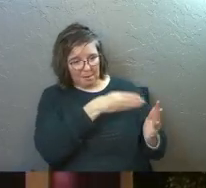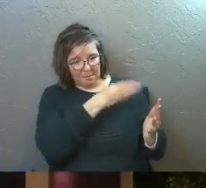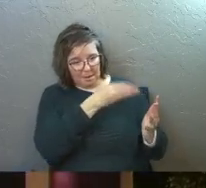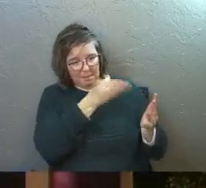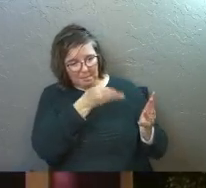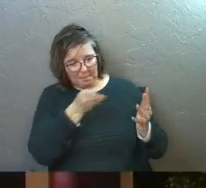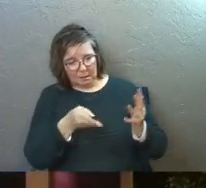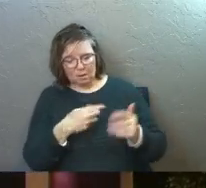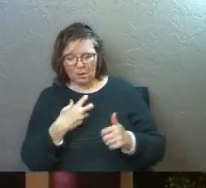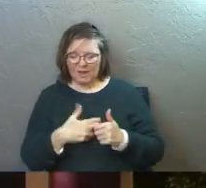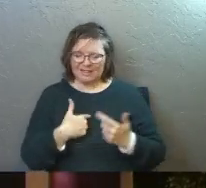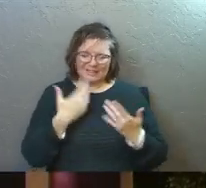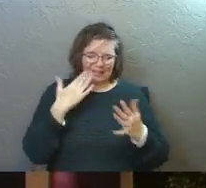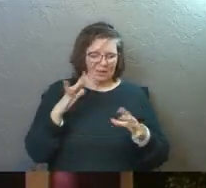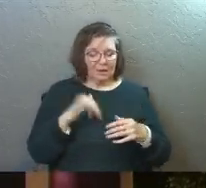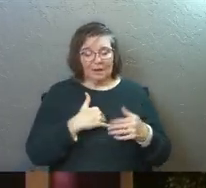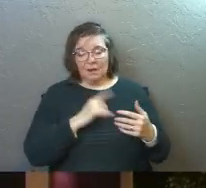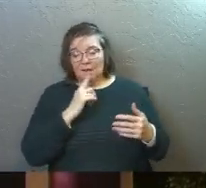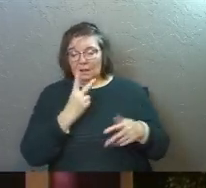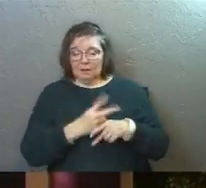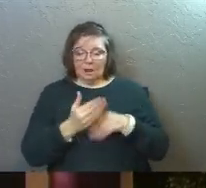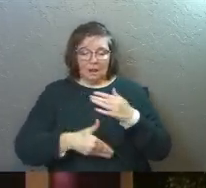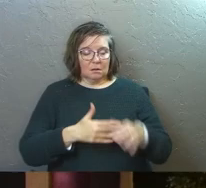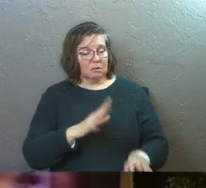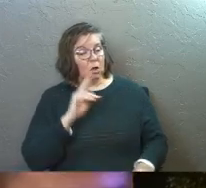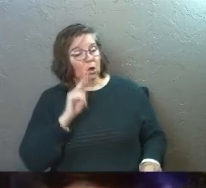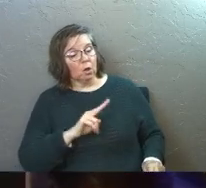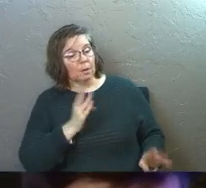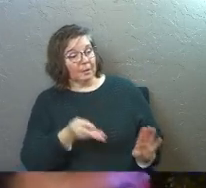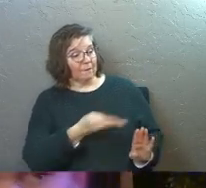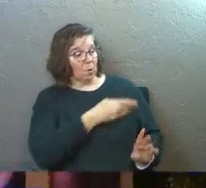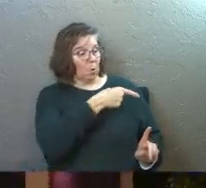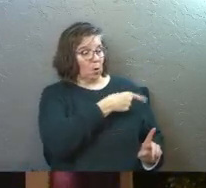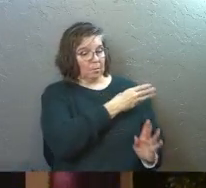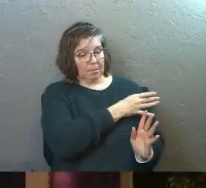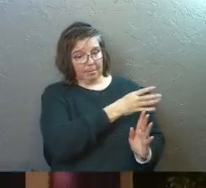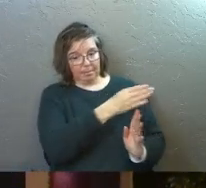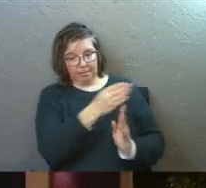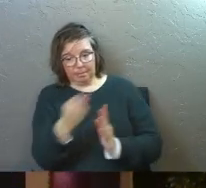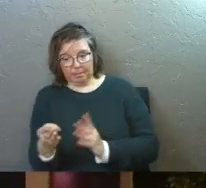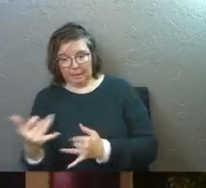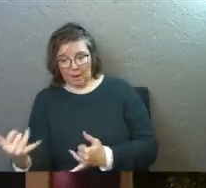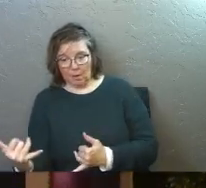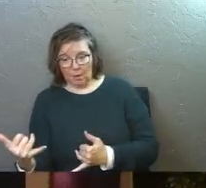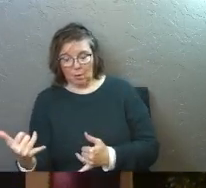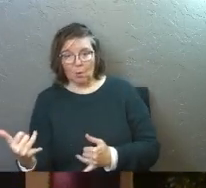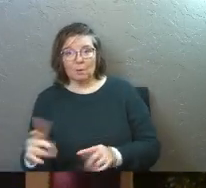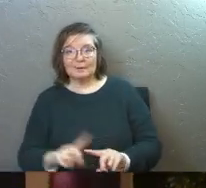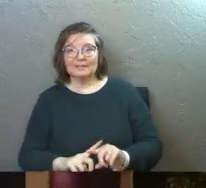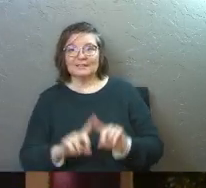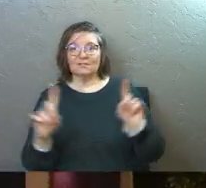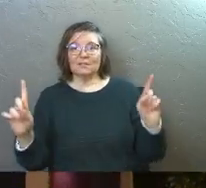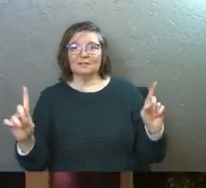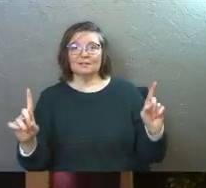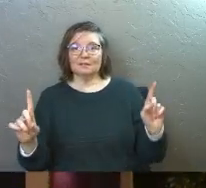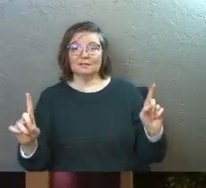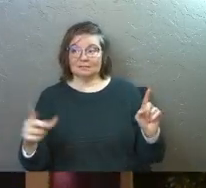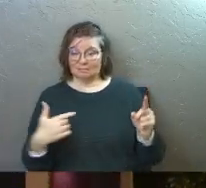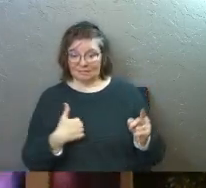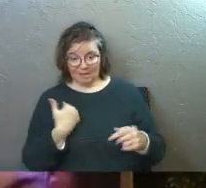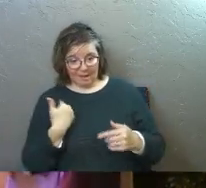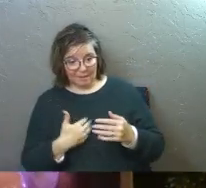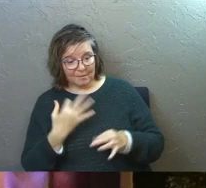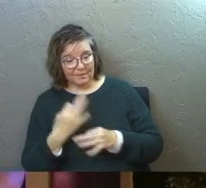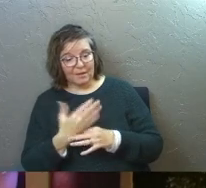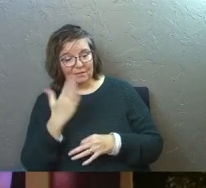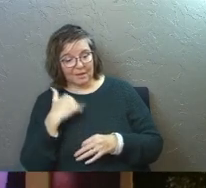place where I'm going to go, this is hard, God. I don't know if I can do it. I don't know if I can keep moving forward. And he goes, look where you were. Look where you are now. Look where I've brought you. Am I not the